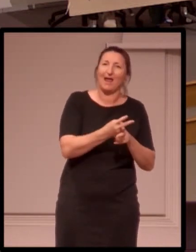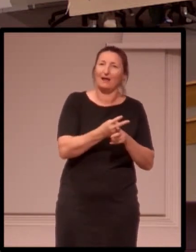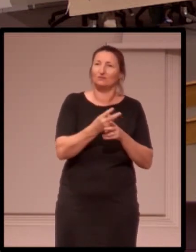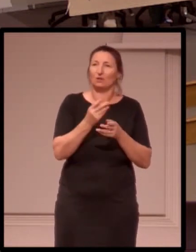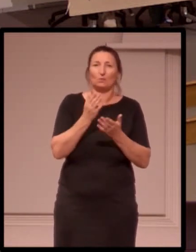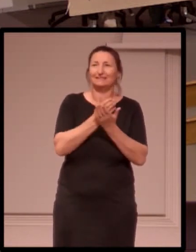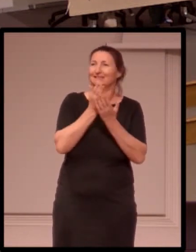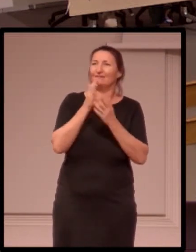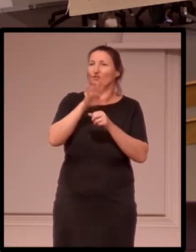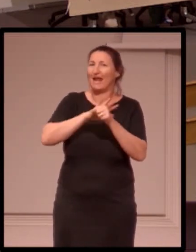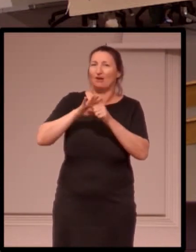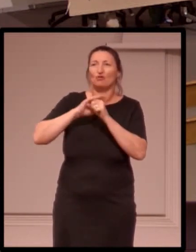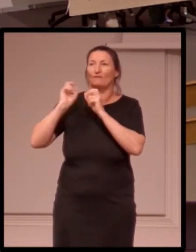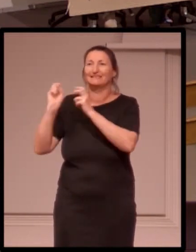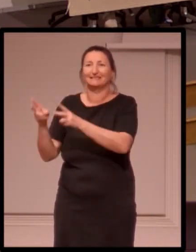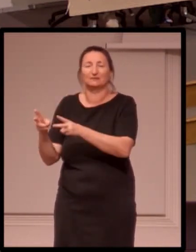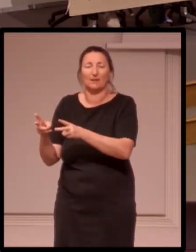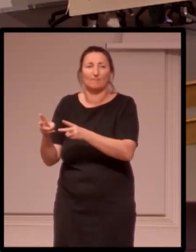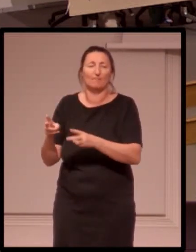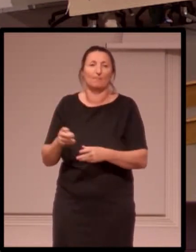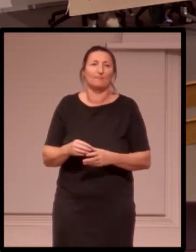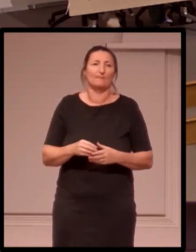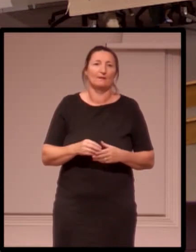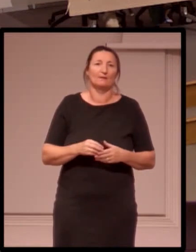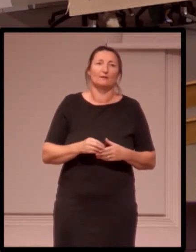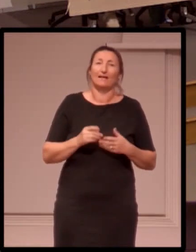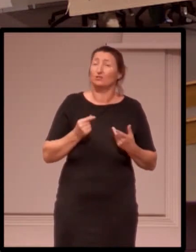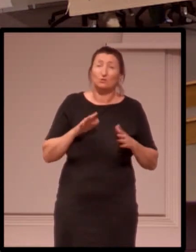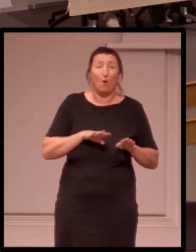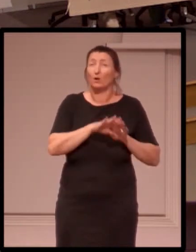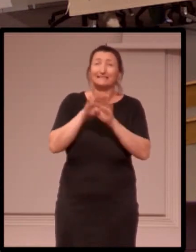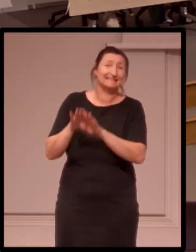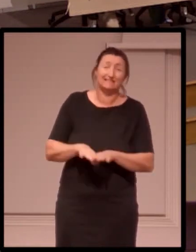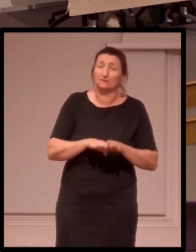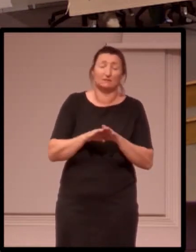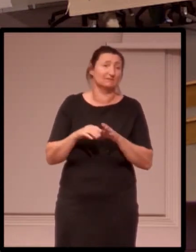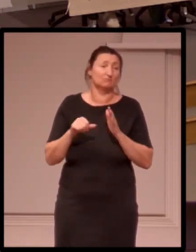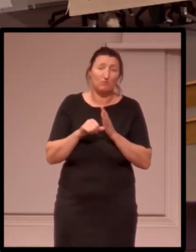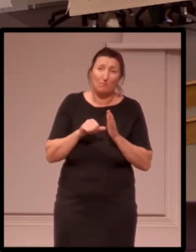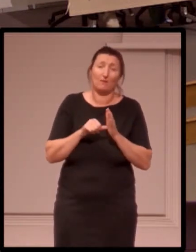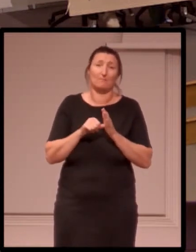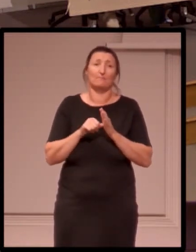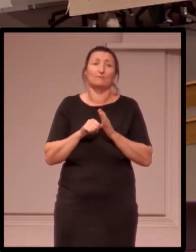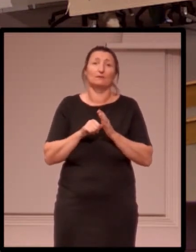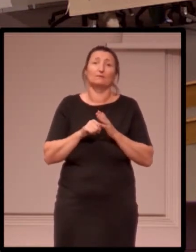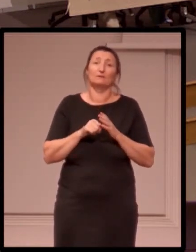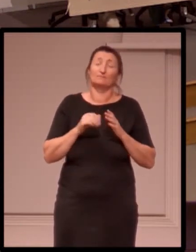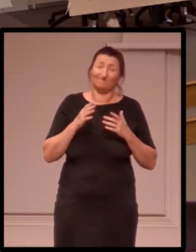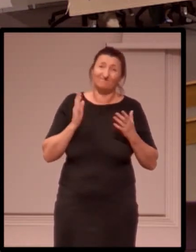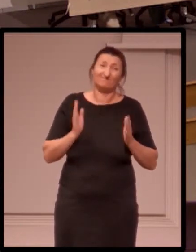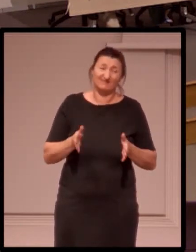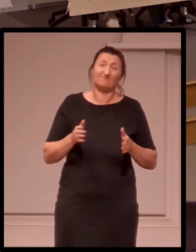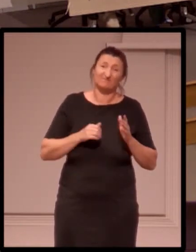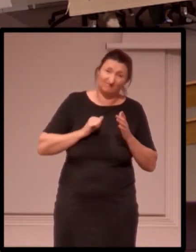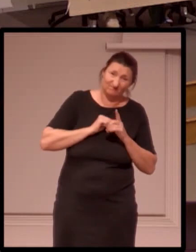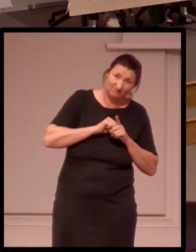the system. And the word is that it's just inconsistent. And I think that's one of the challenges that, like you said, we need to